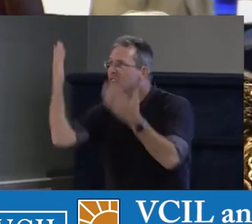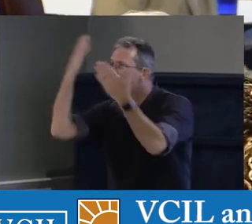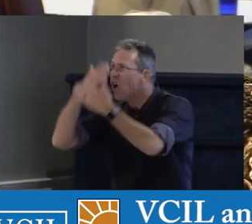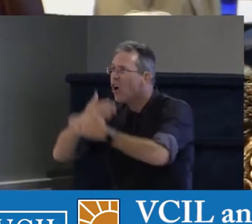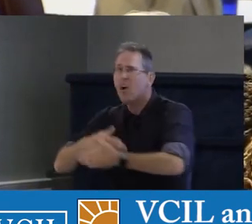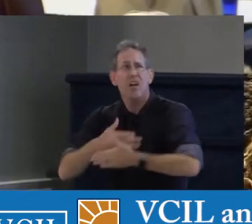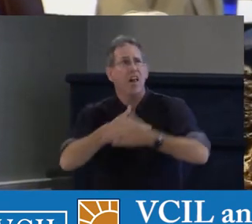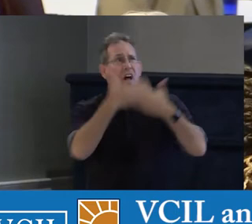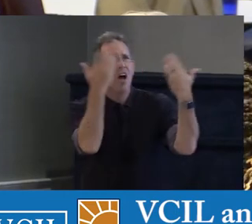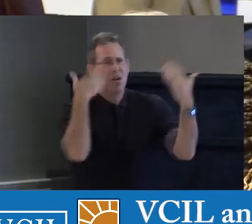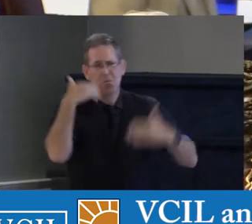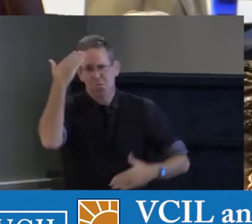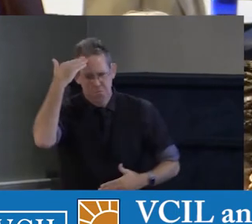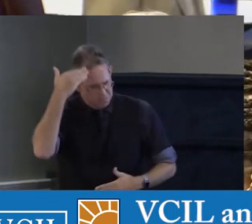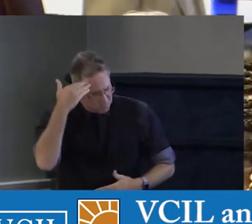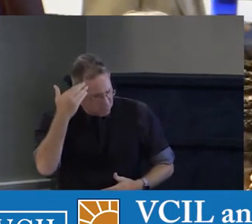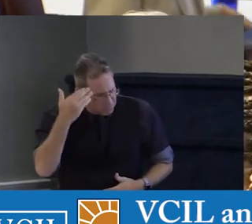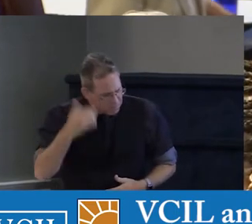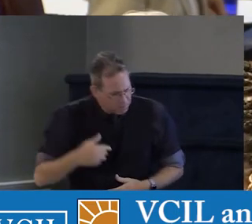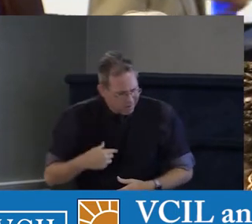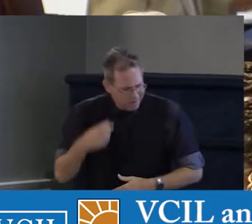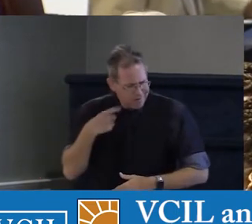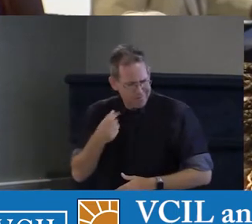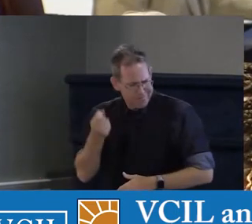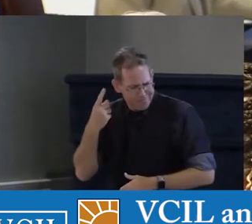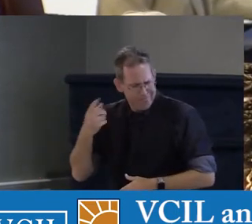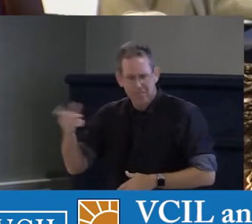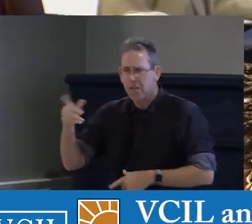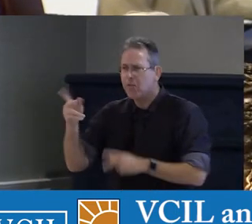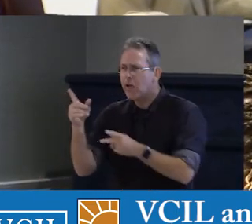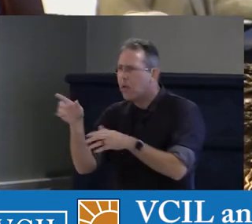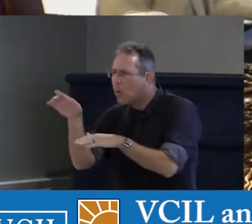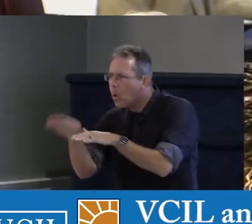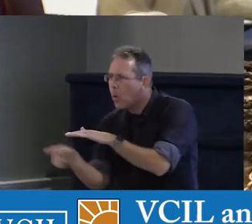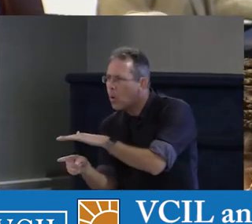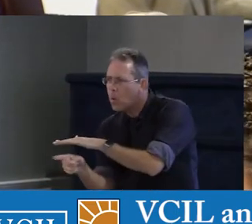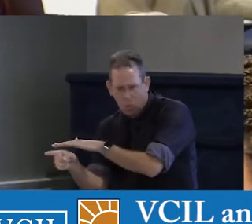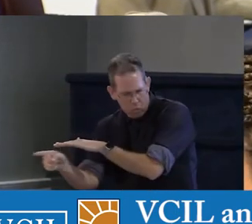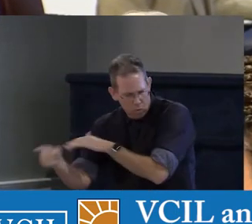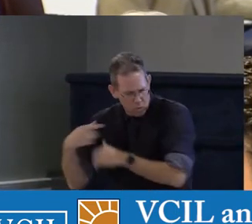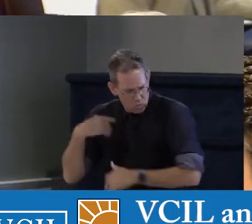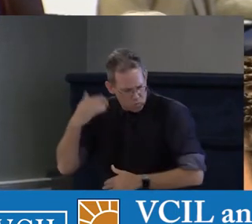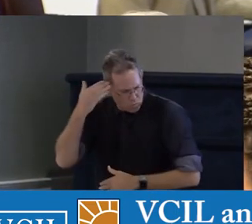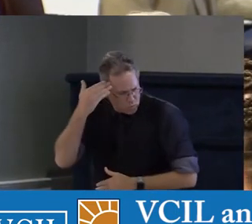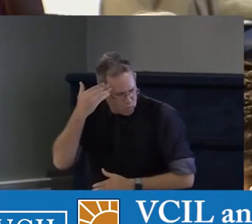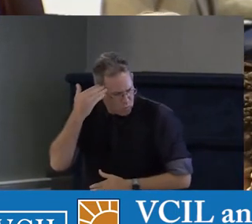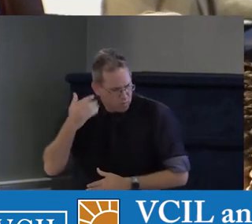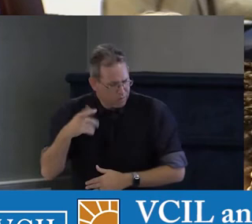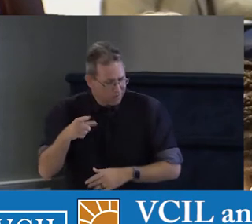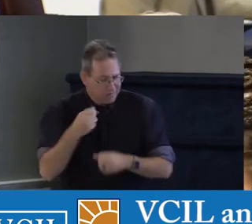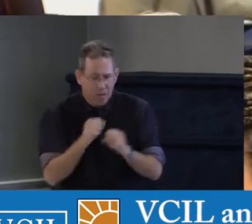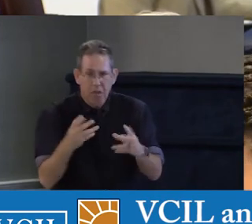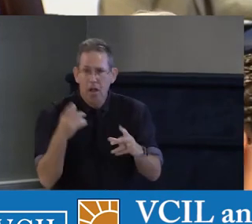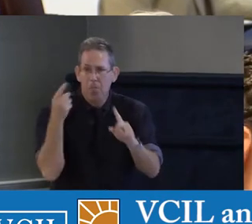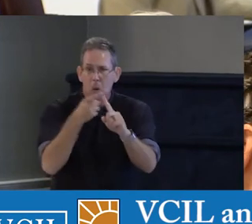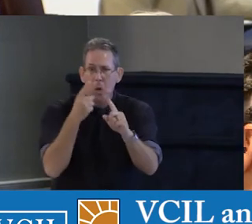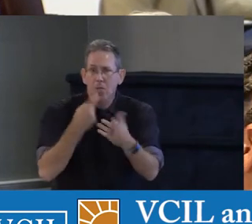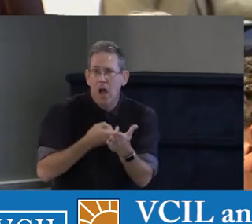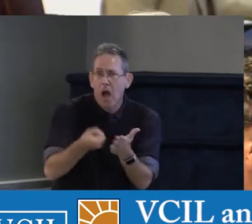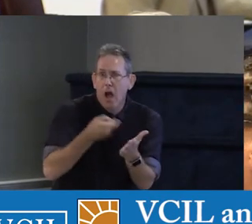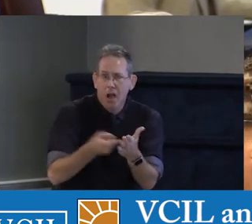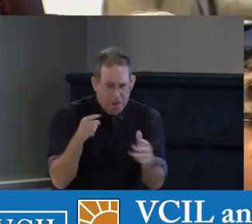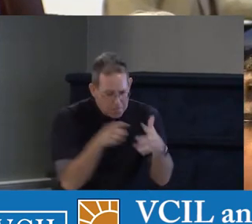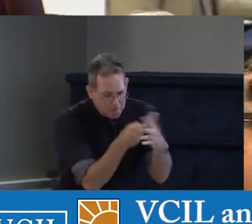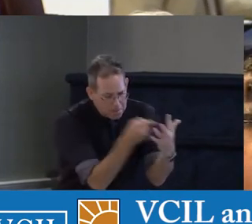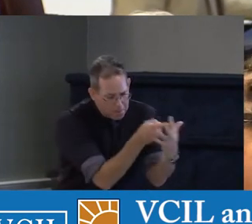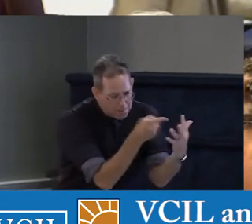night. I could understand why Stranraer lies so lowly. They could save a lot of points by signing